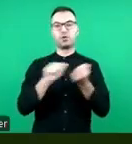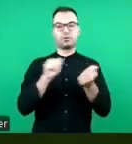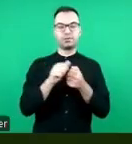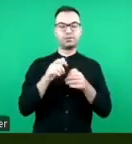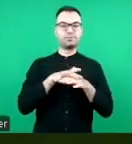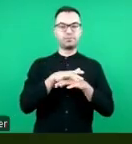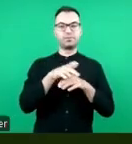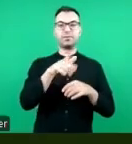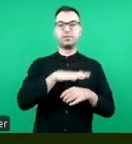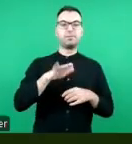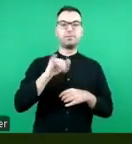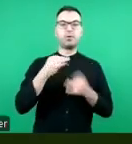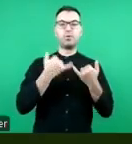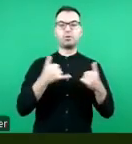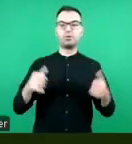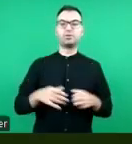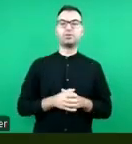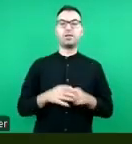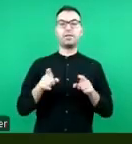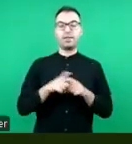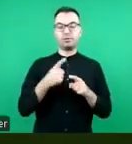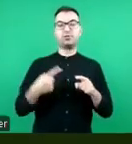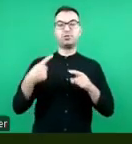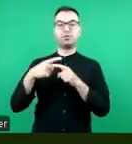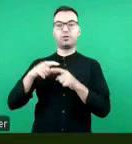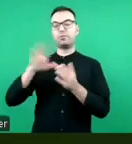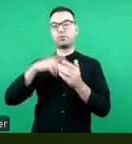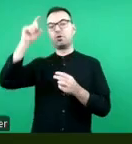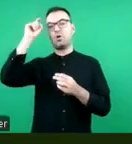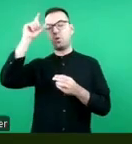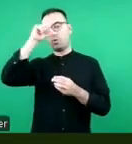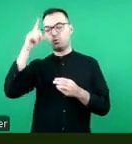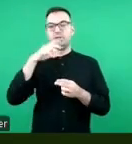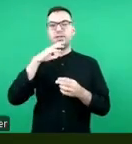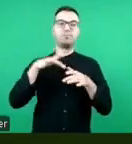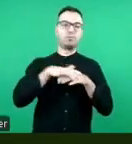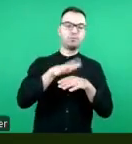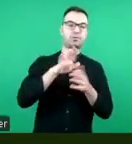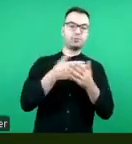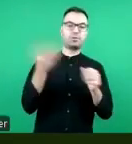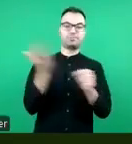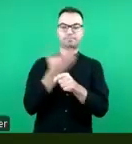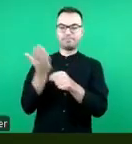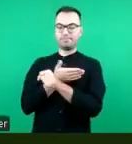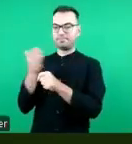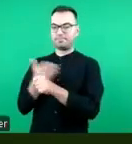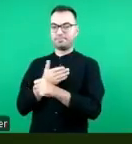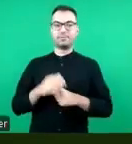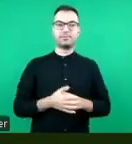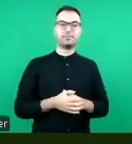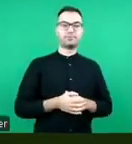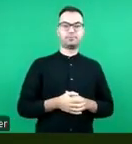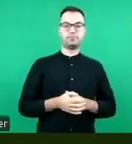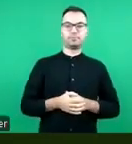of additional disturbance by human, like salvage logging, for instance, on biodiversity. And I would like to draw attention